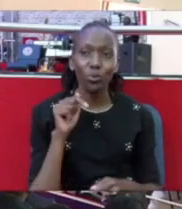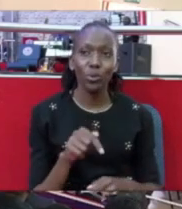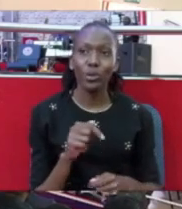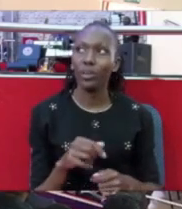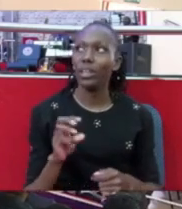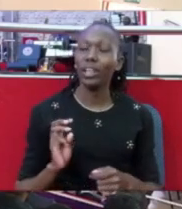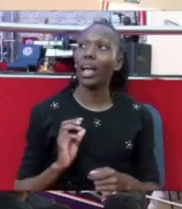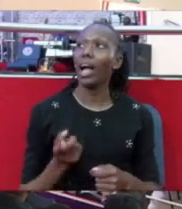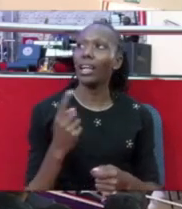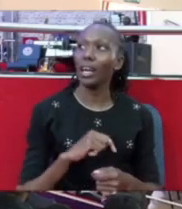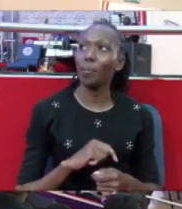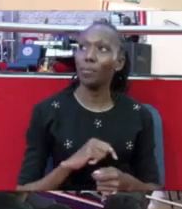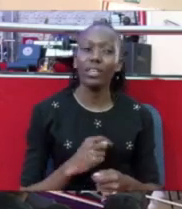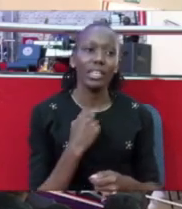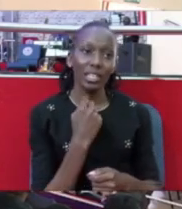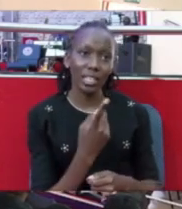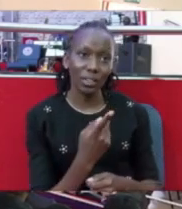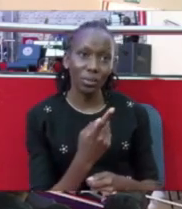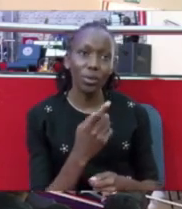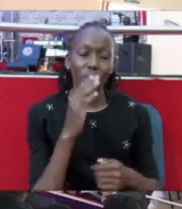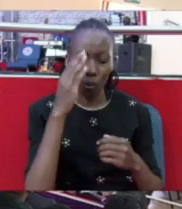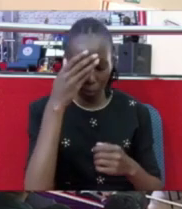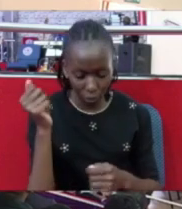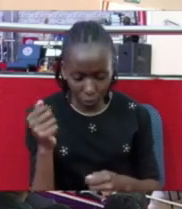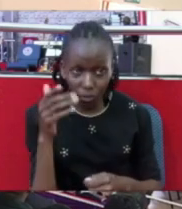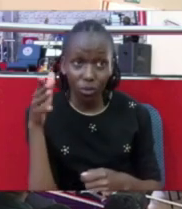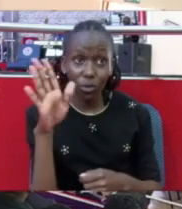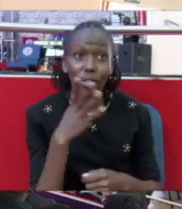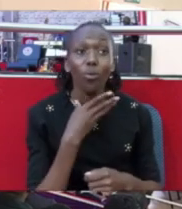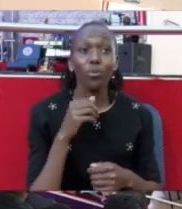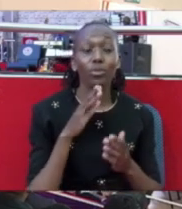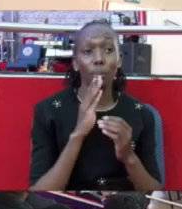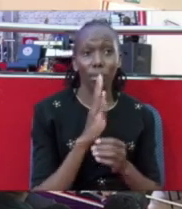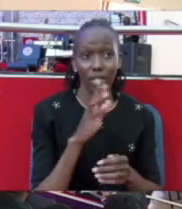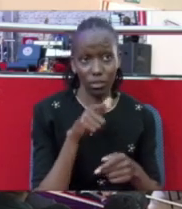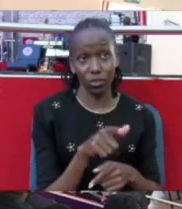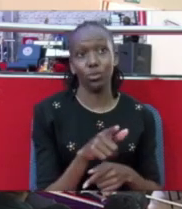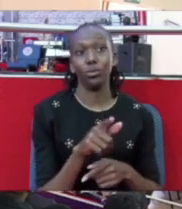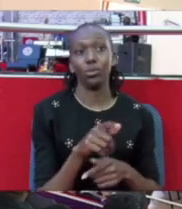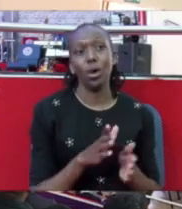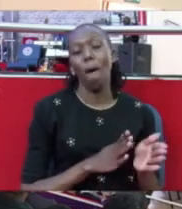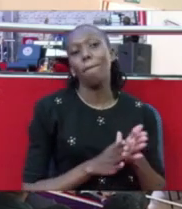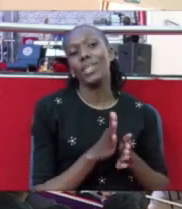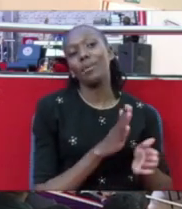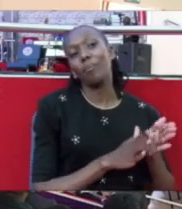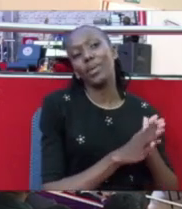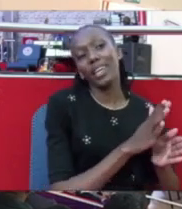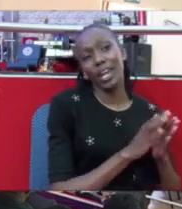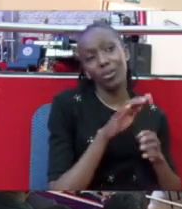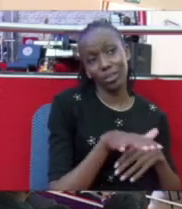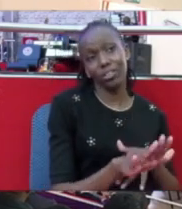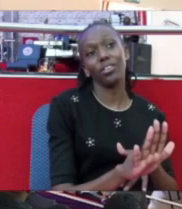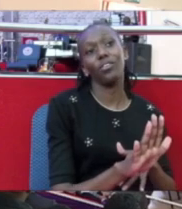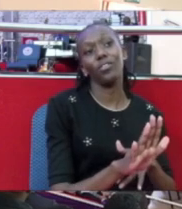bless you. Kwa sababu Mungu anataka kukubariki. Prepare yourself to magnify the Lord. Jitayarishe kumuinua